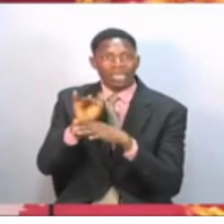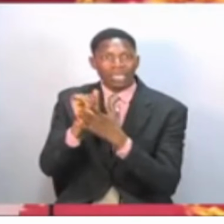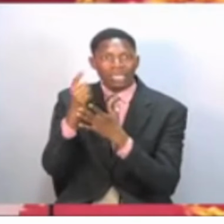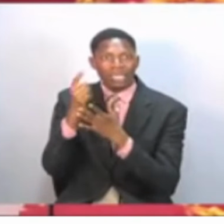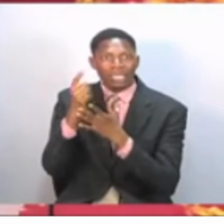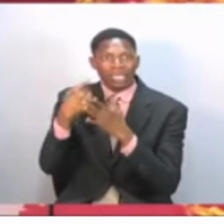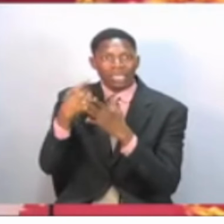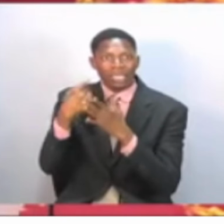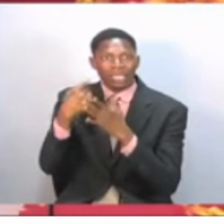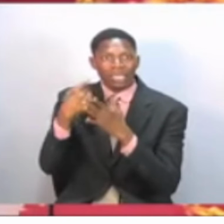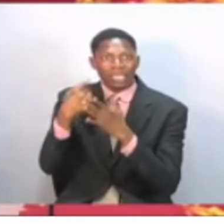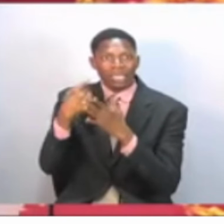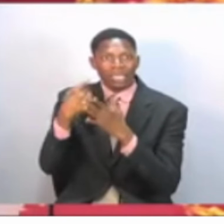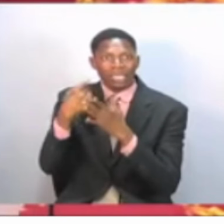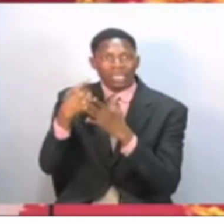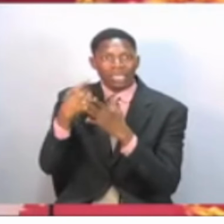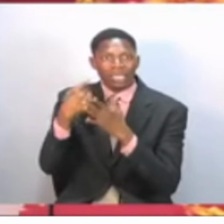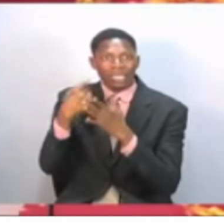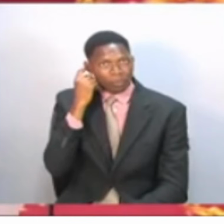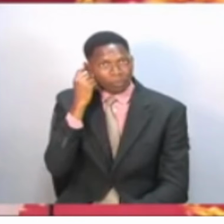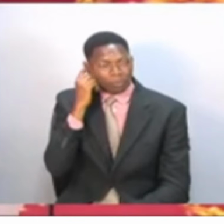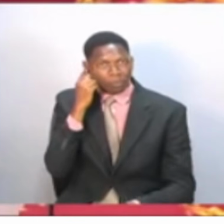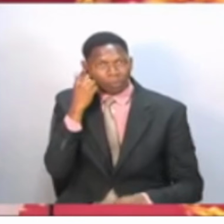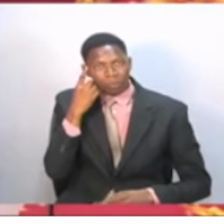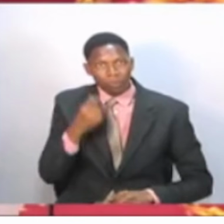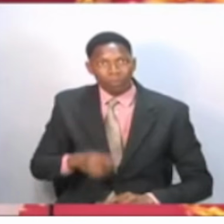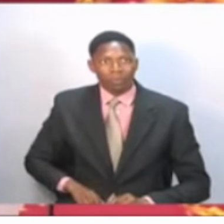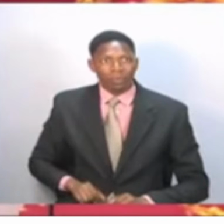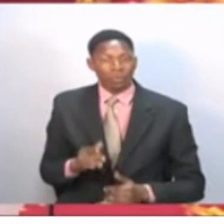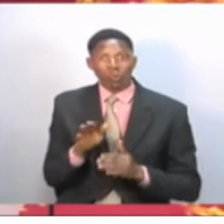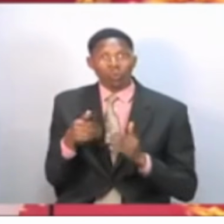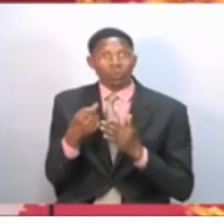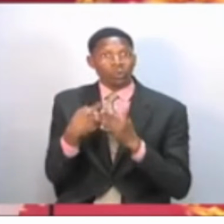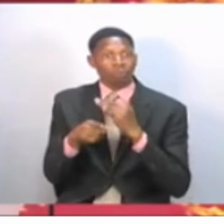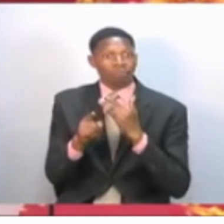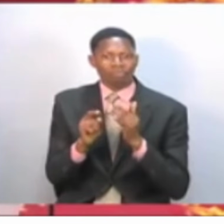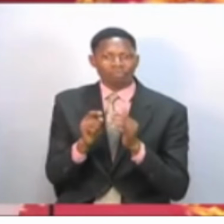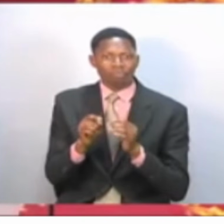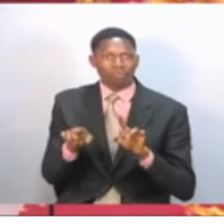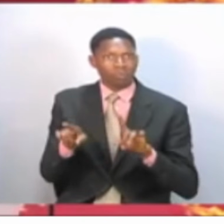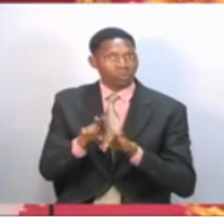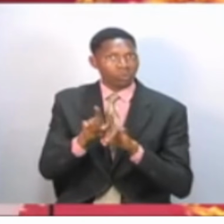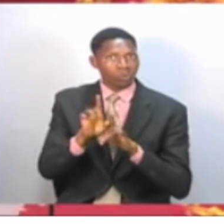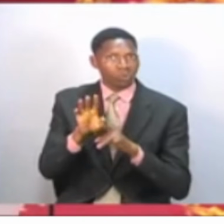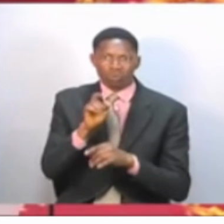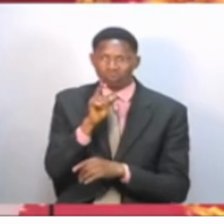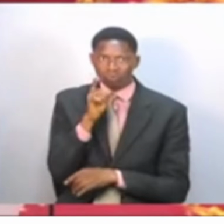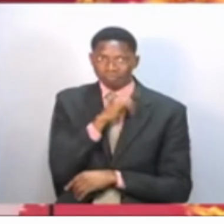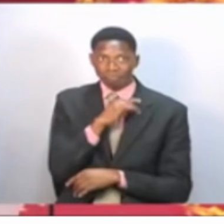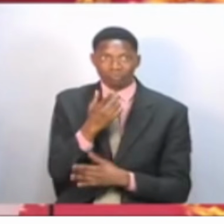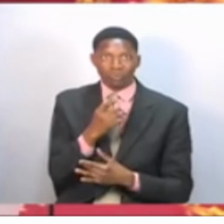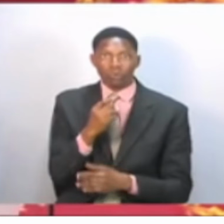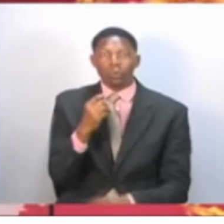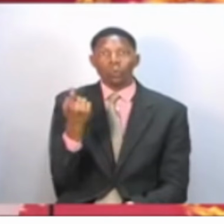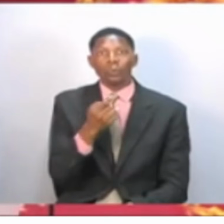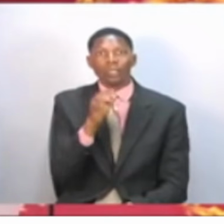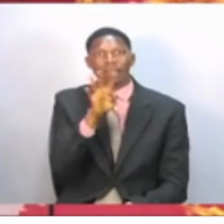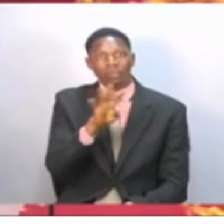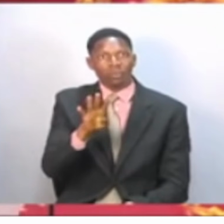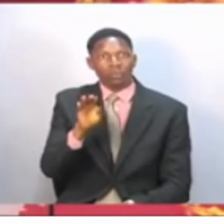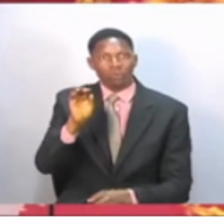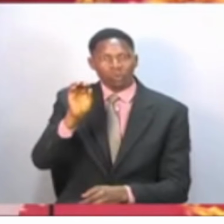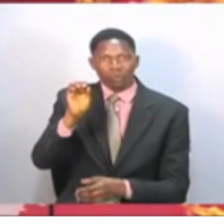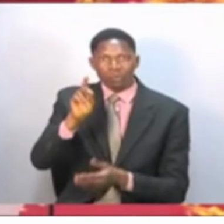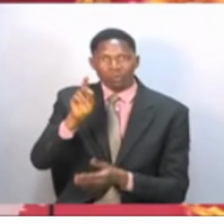76% Honourable of Big Minister, Push just go ahead with your projects statement. were sole source is also false. Only about 44% of those projects